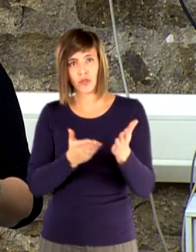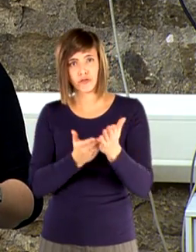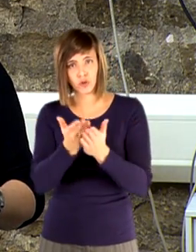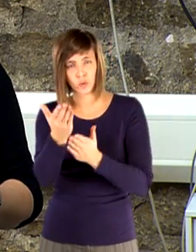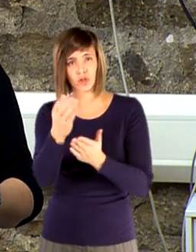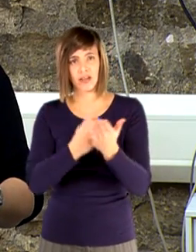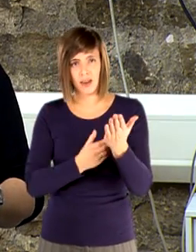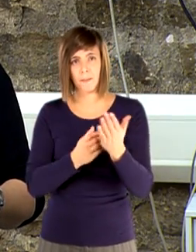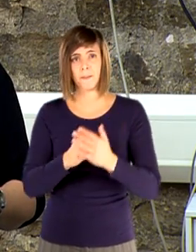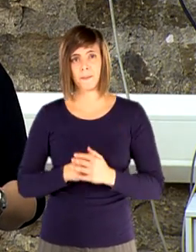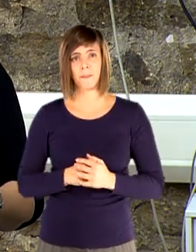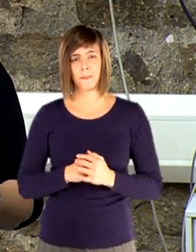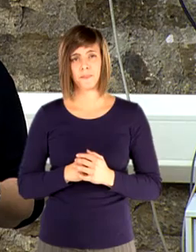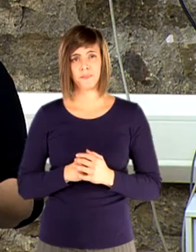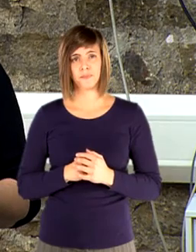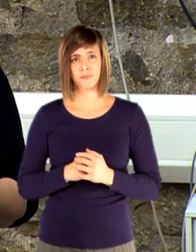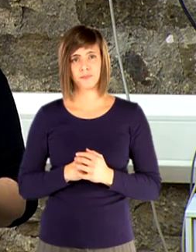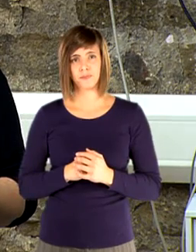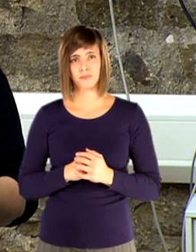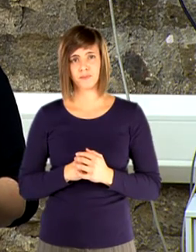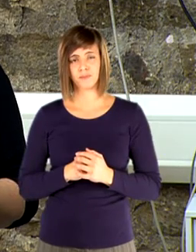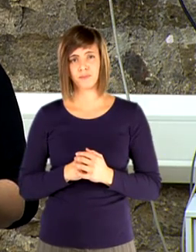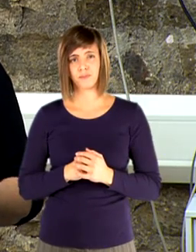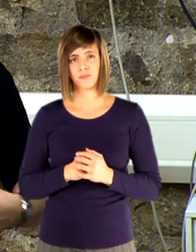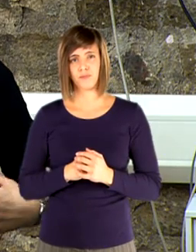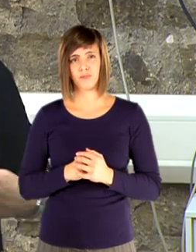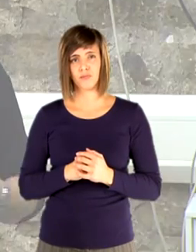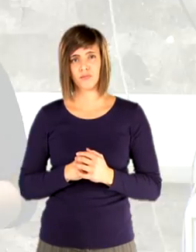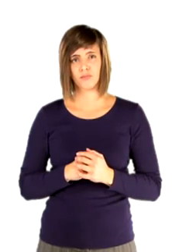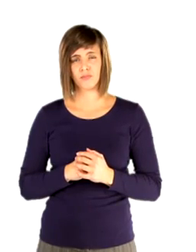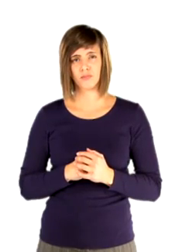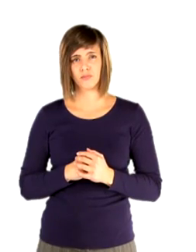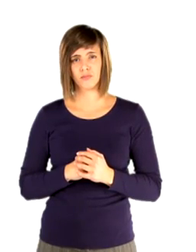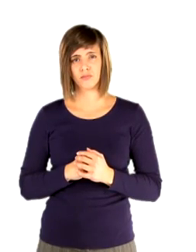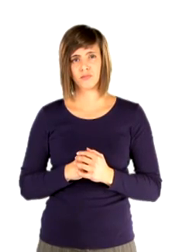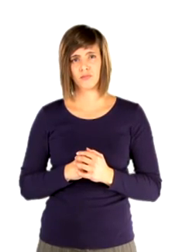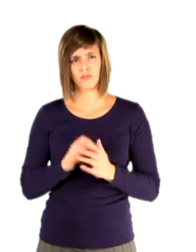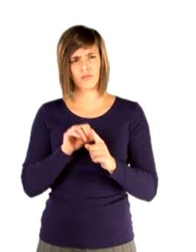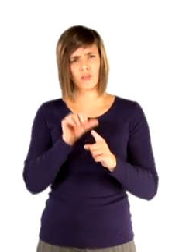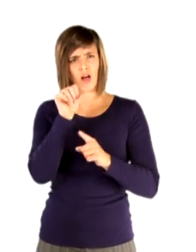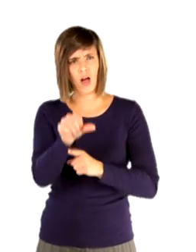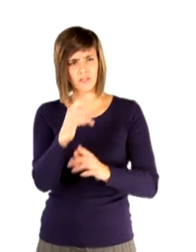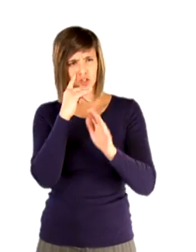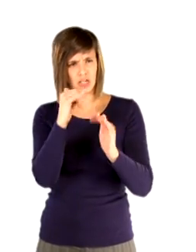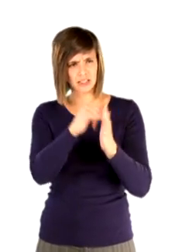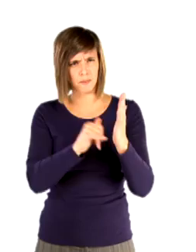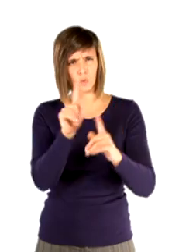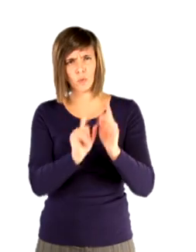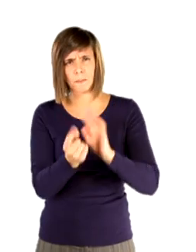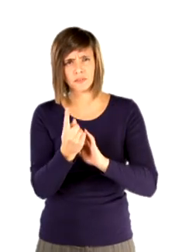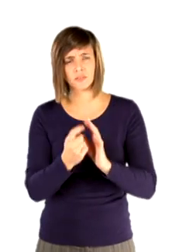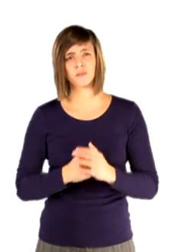therapist session, it goes on right the way through the curriculum if it's going to work effectively. What happens after I've